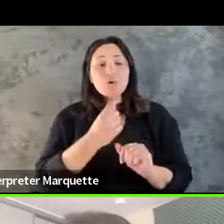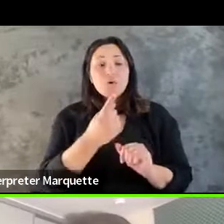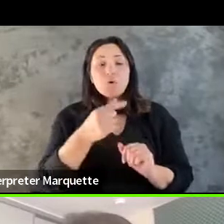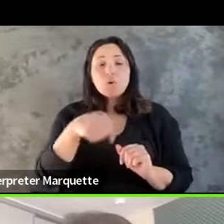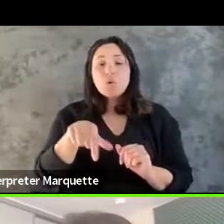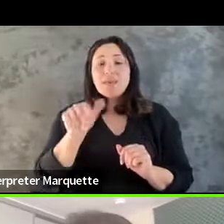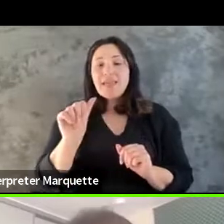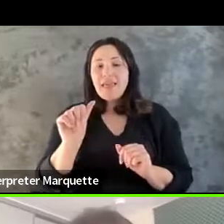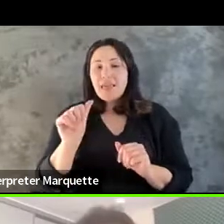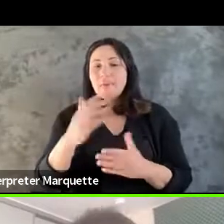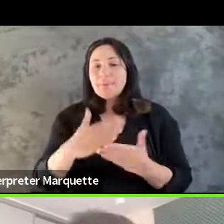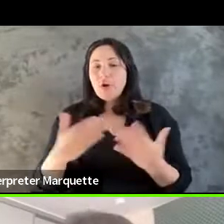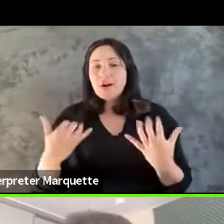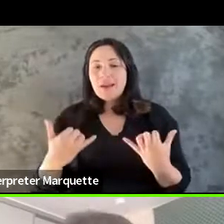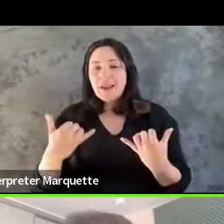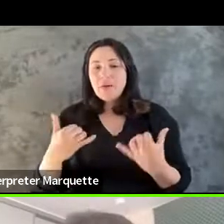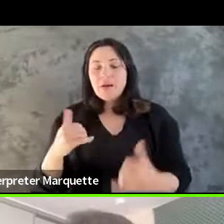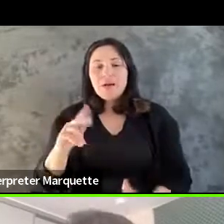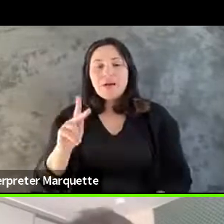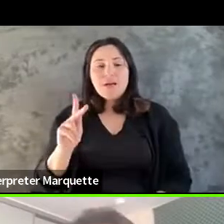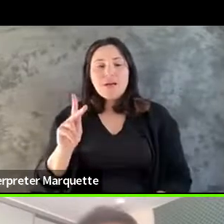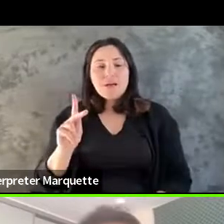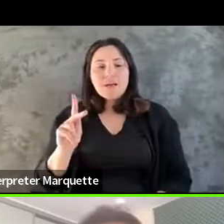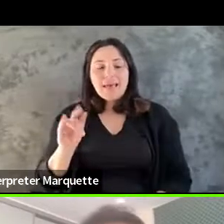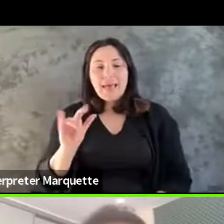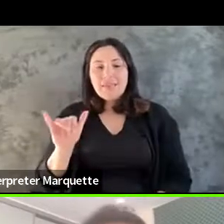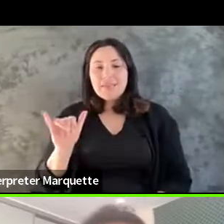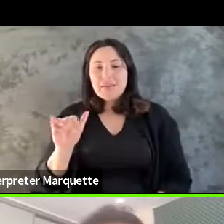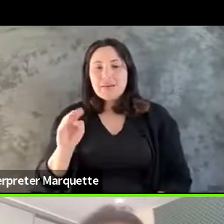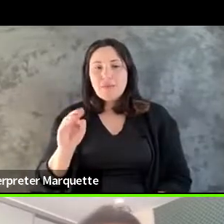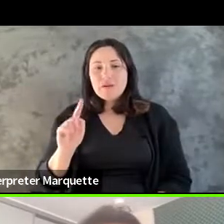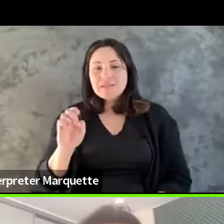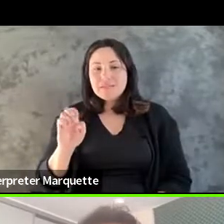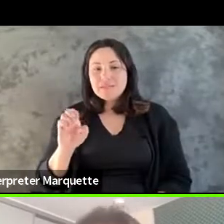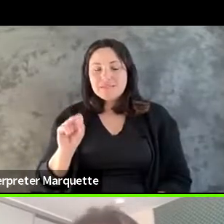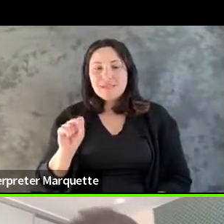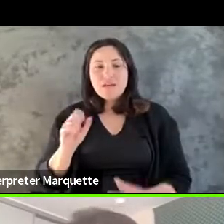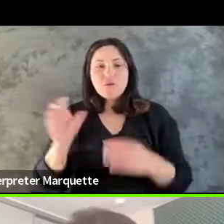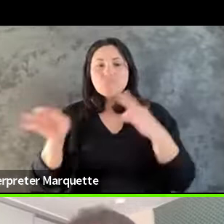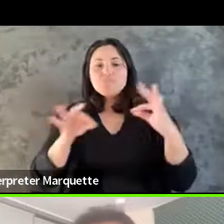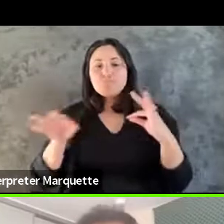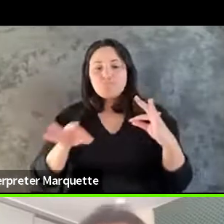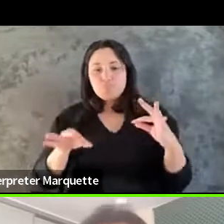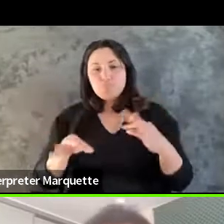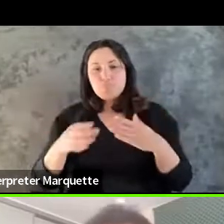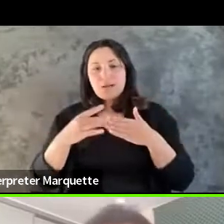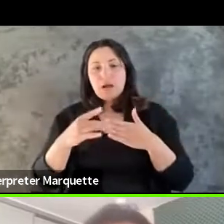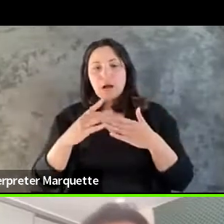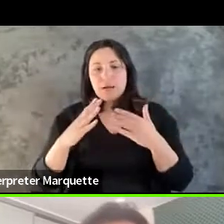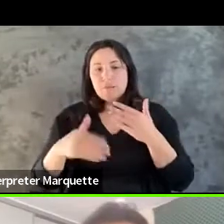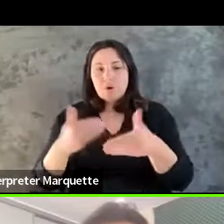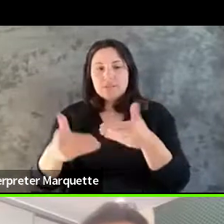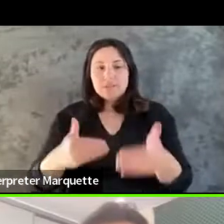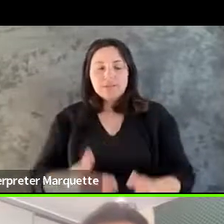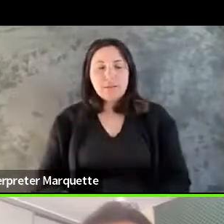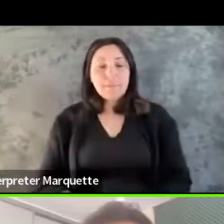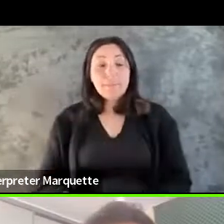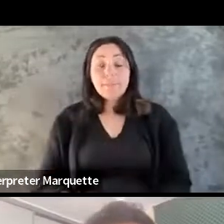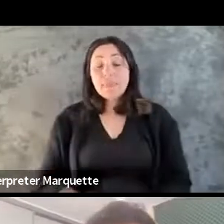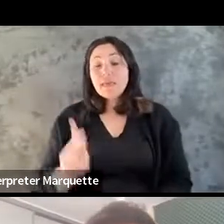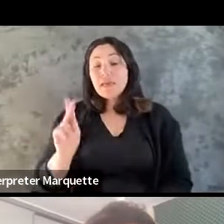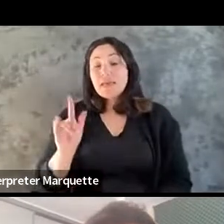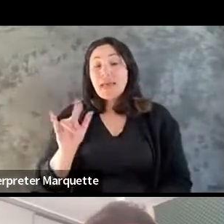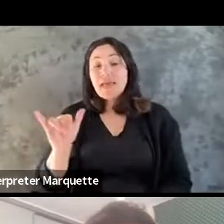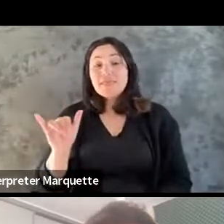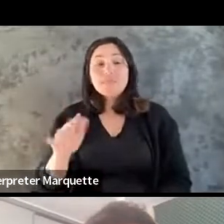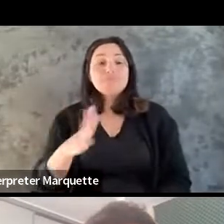answers. Kathy Montes will read the guidelines now, and she will guide us through this, please. Kathy.